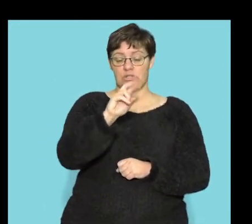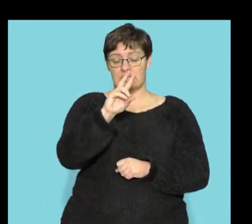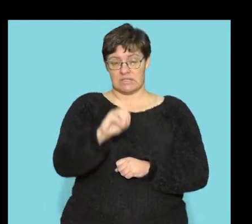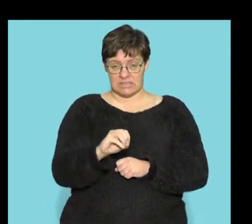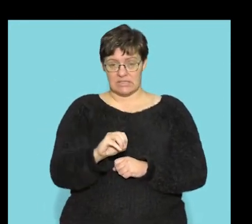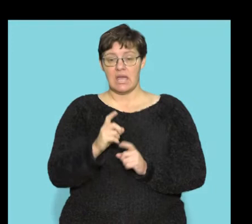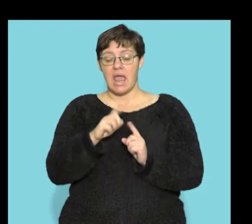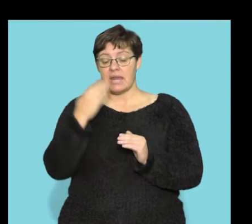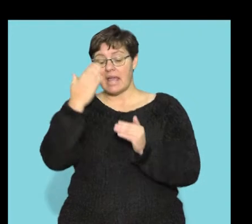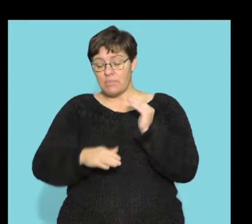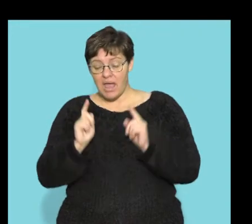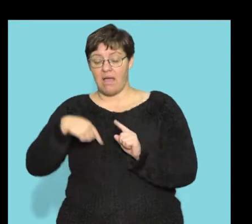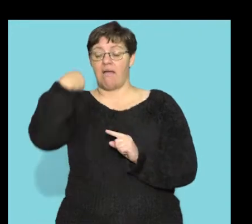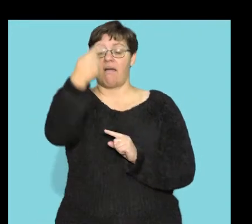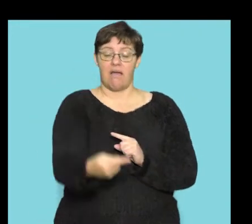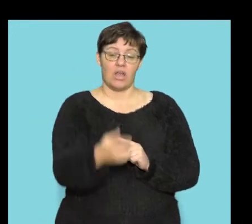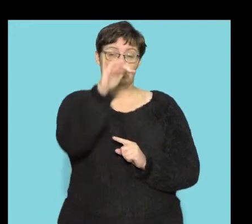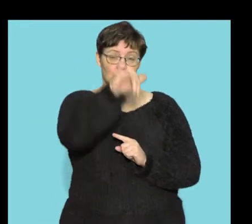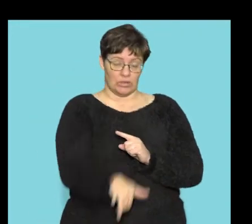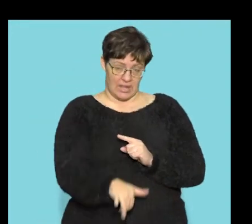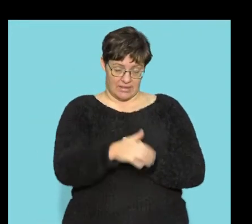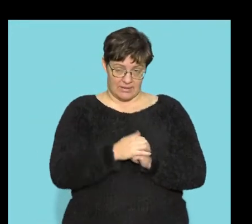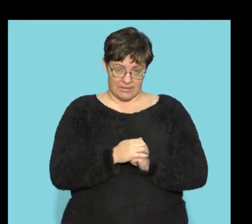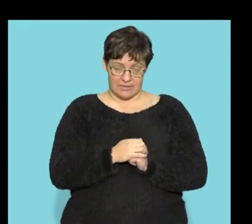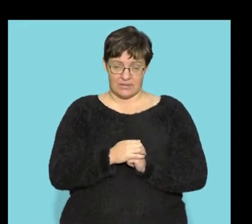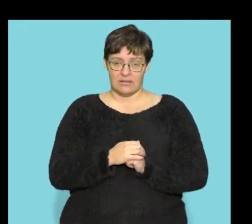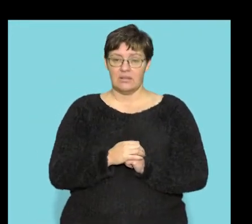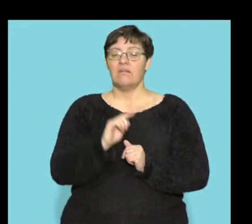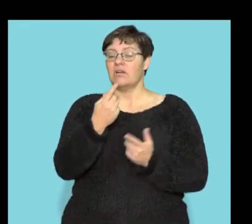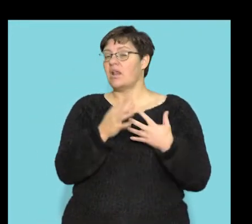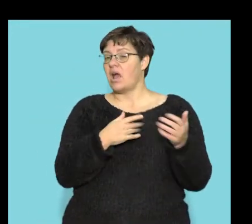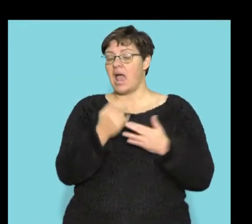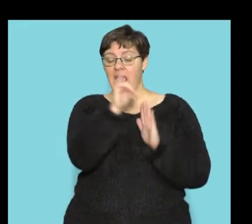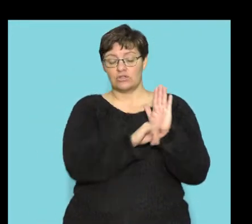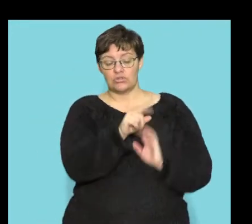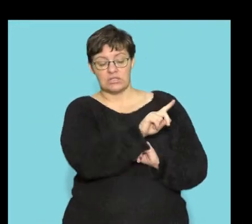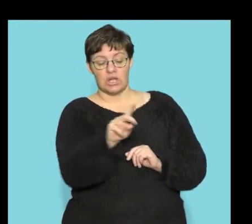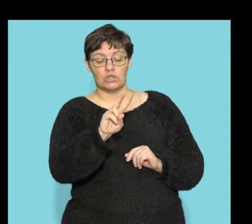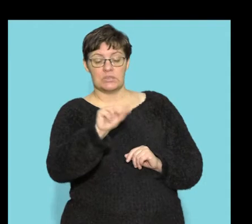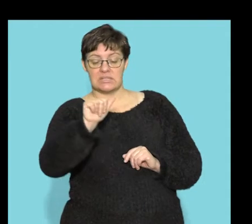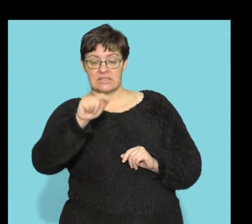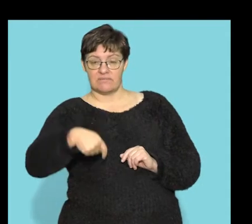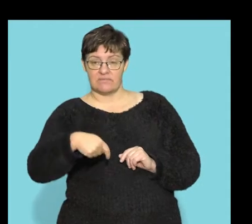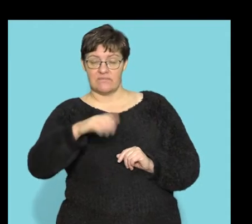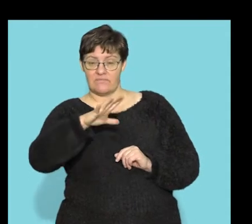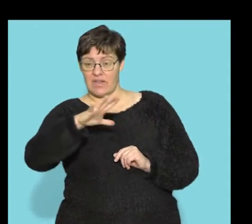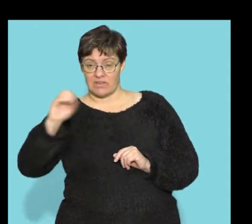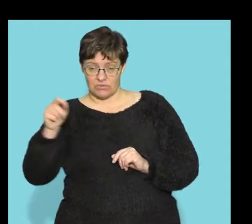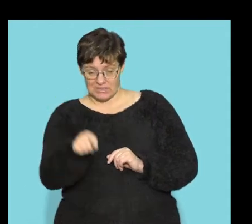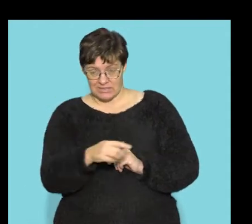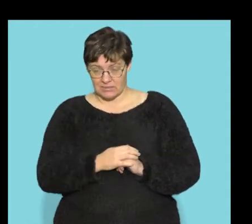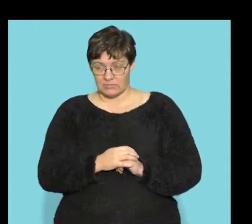in July. How do we deal with it? Firstly, find your insurance figure of 26,500. Here we go.